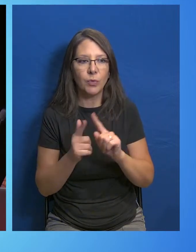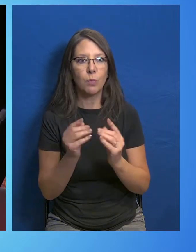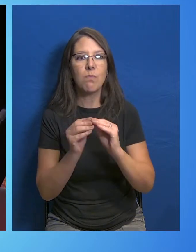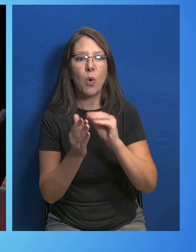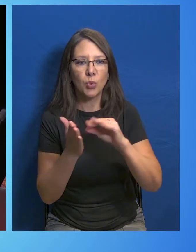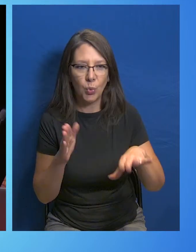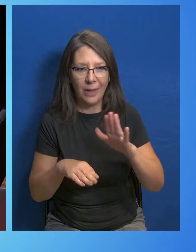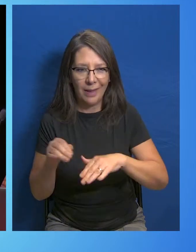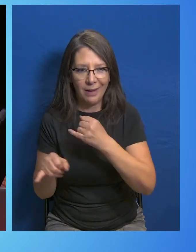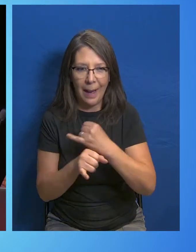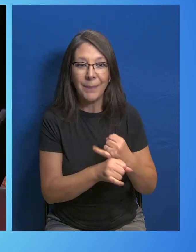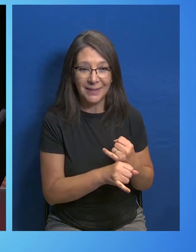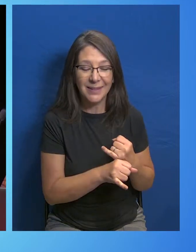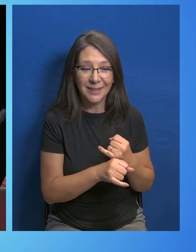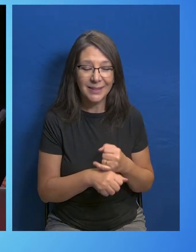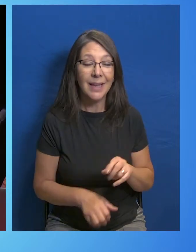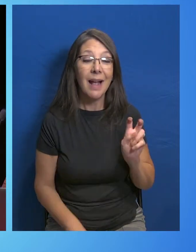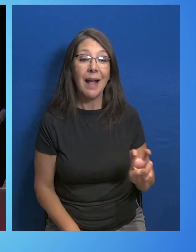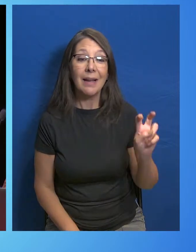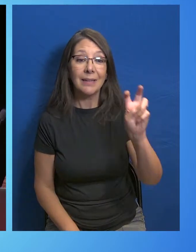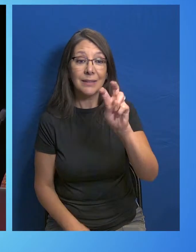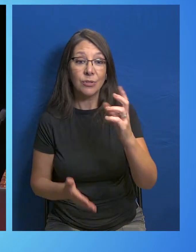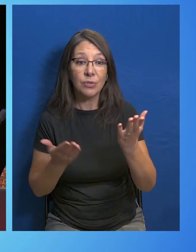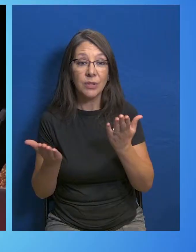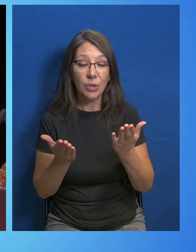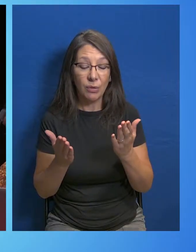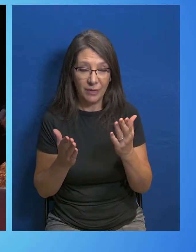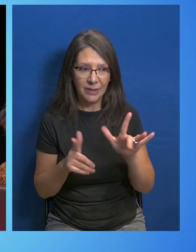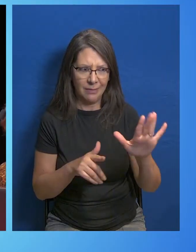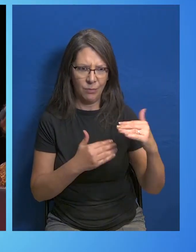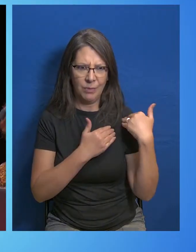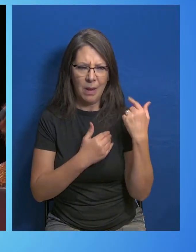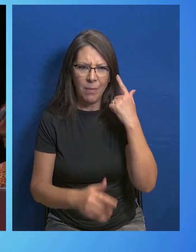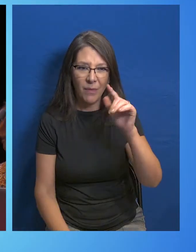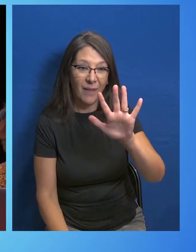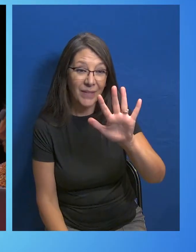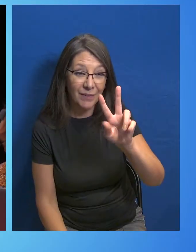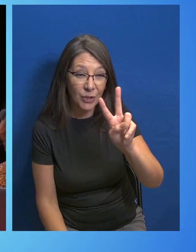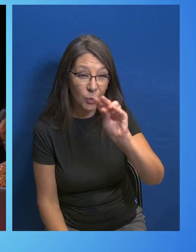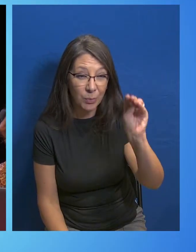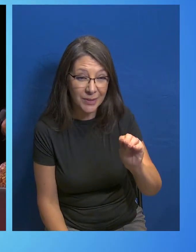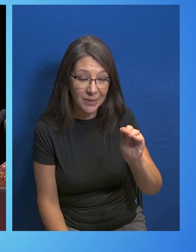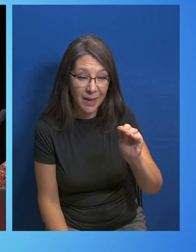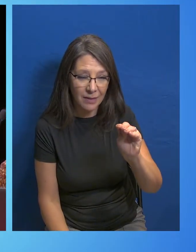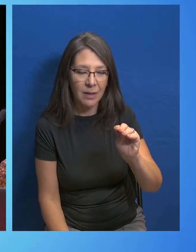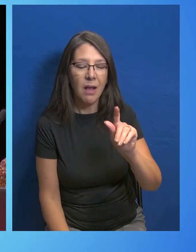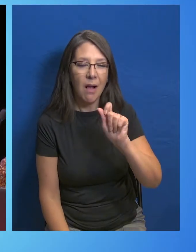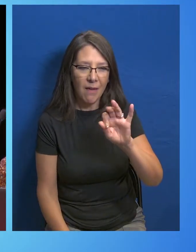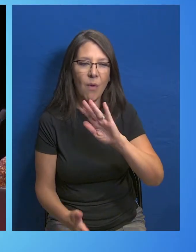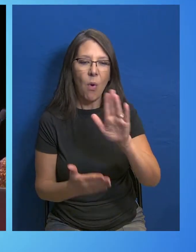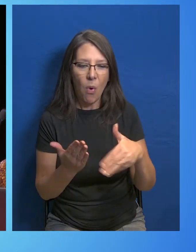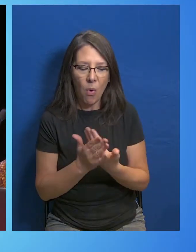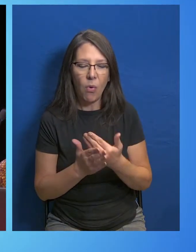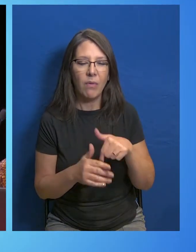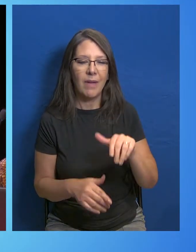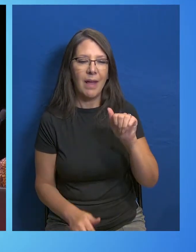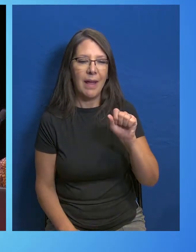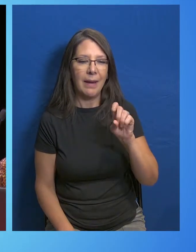Currently, our itinerant programs are responsible for 52% of ASDB's total student count.